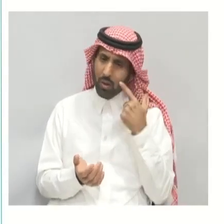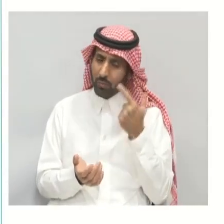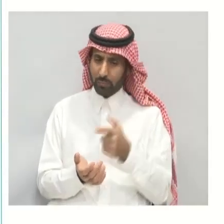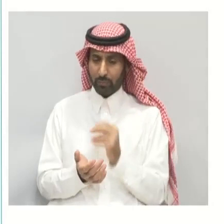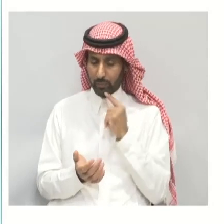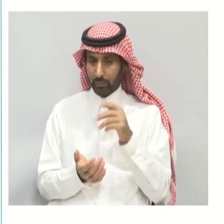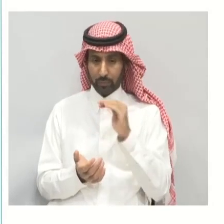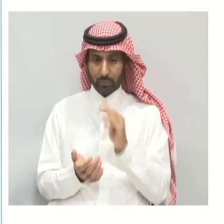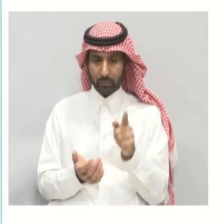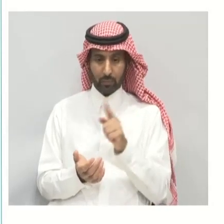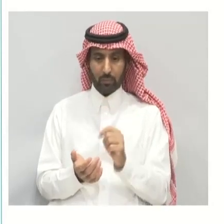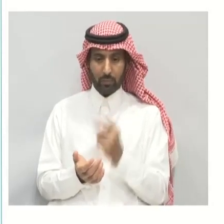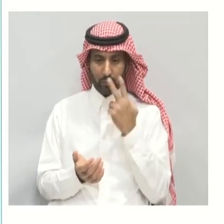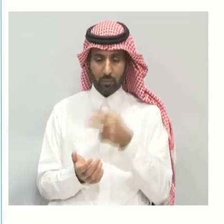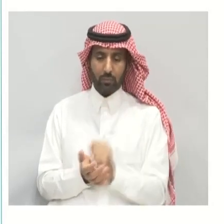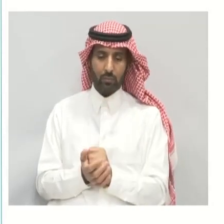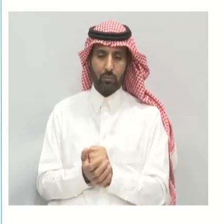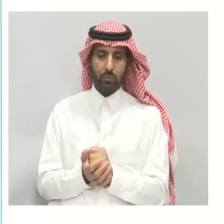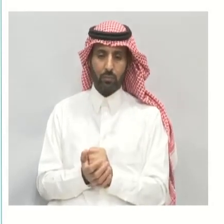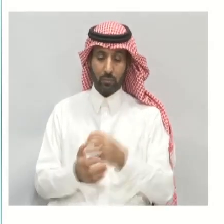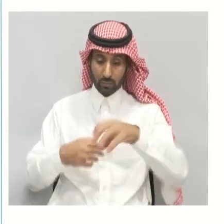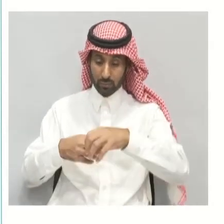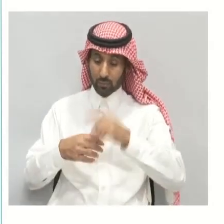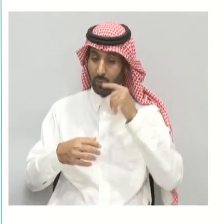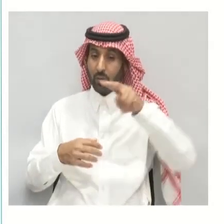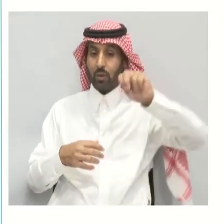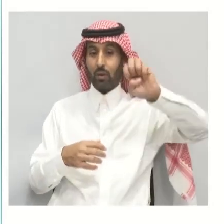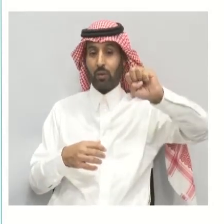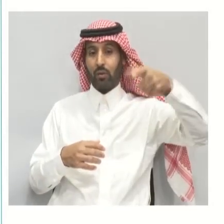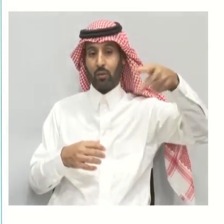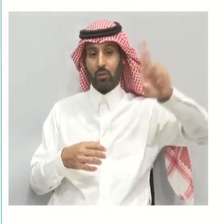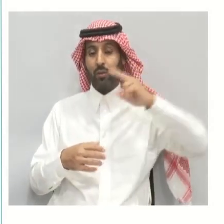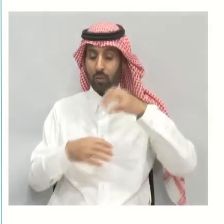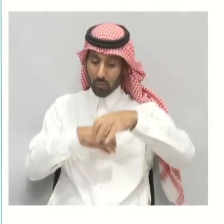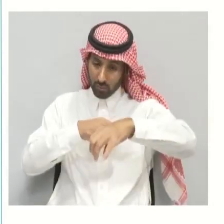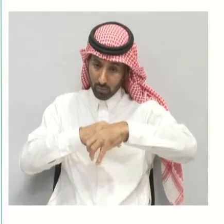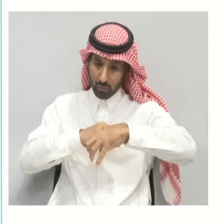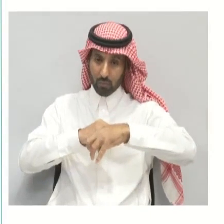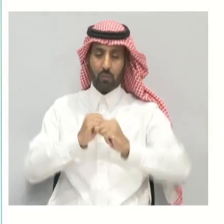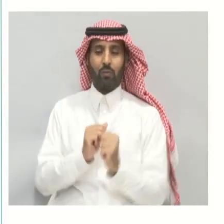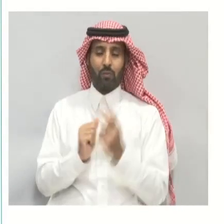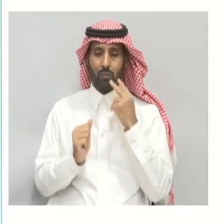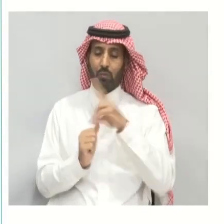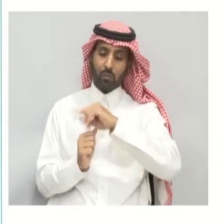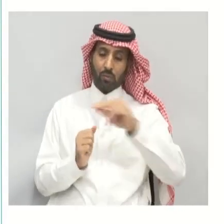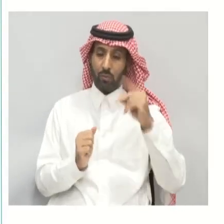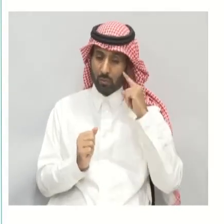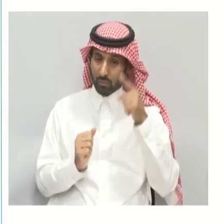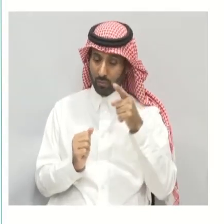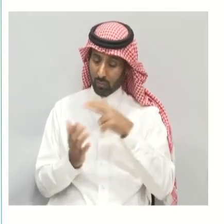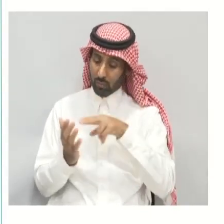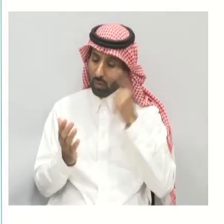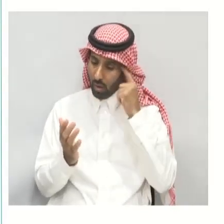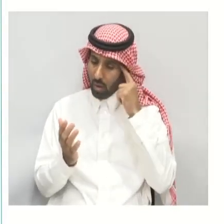question? Is that I can I know it from the word near. So you can do the same strategy as